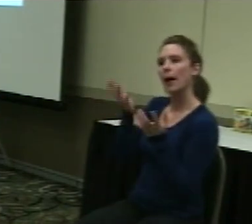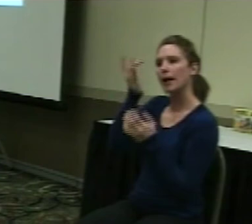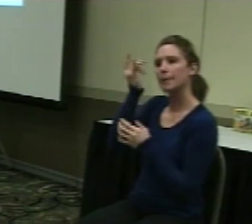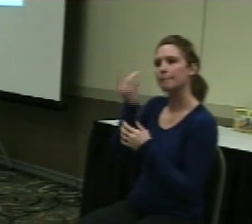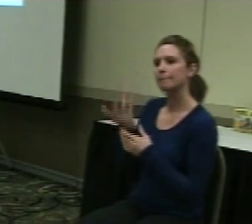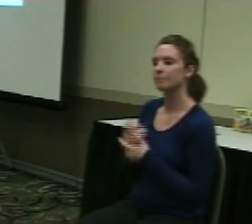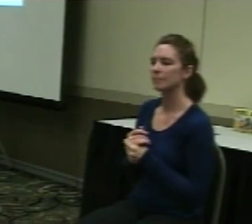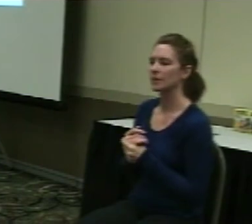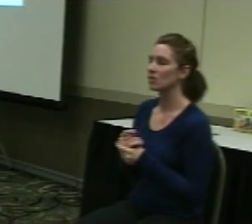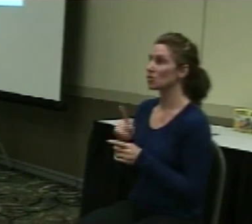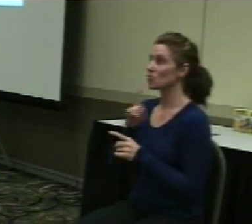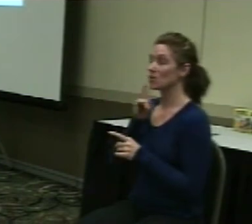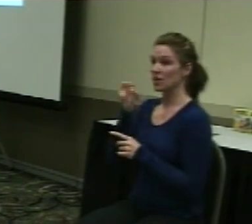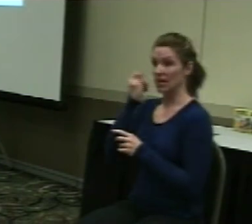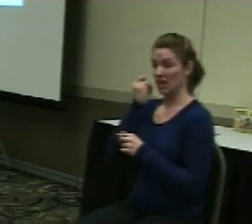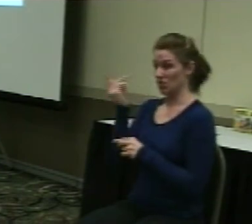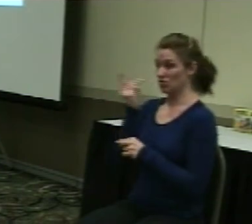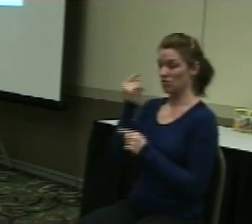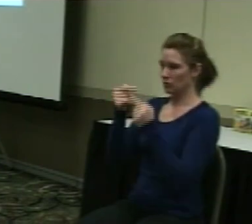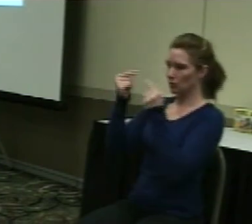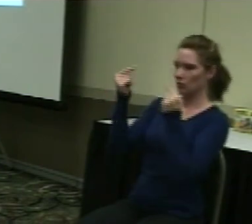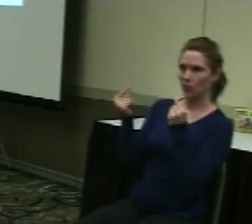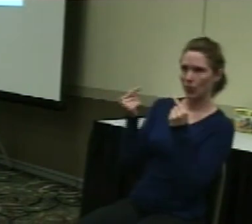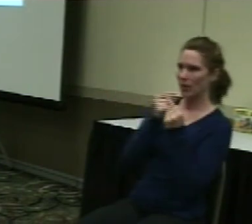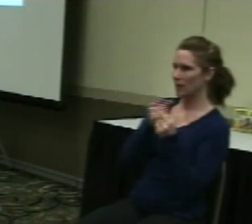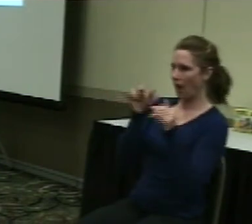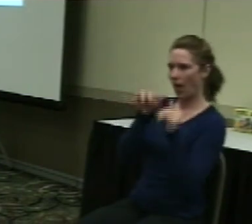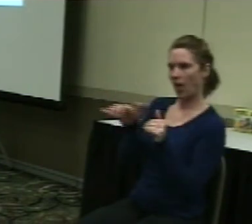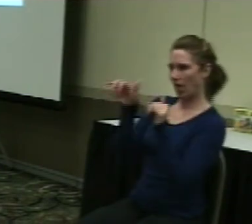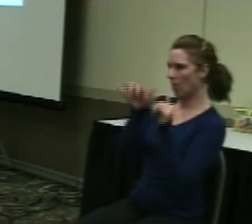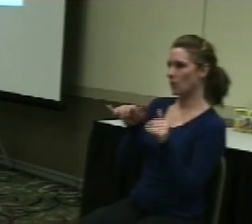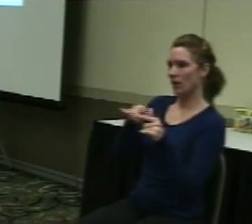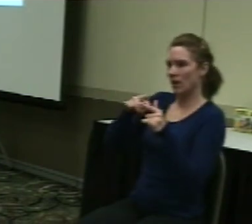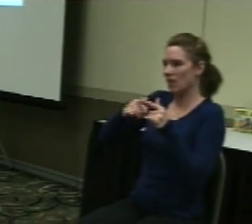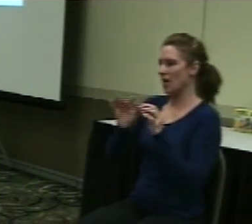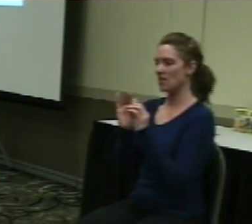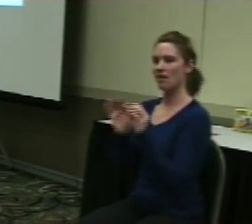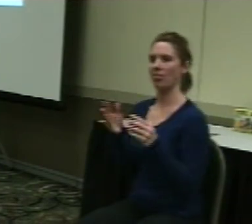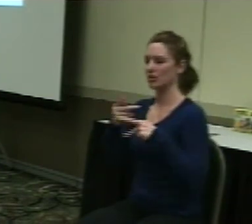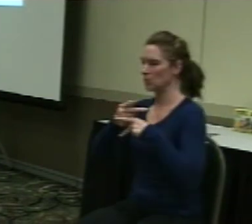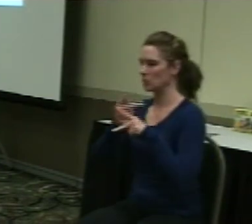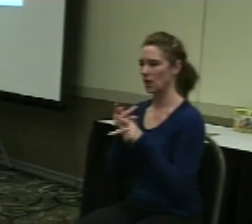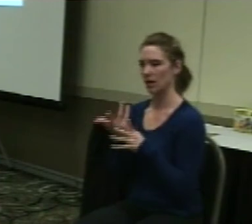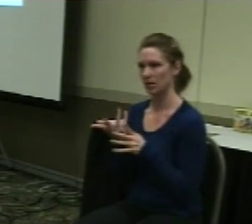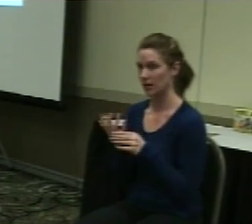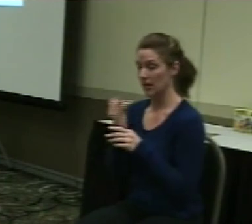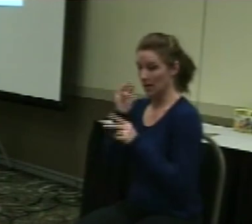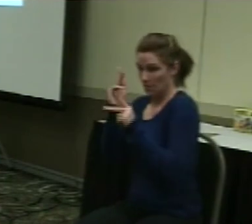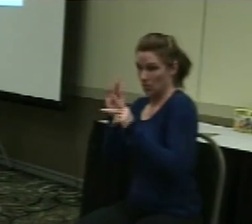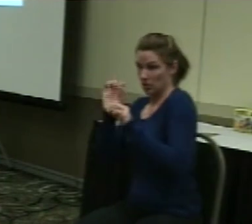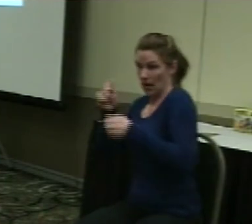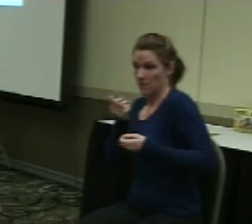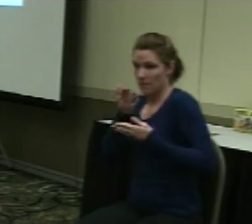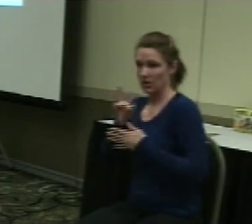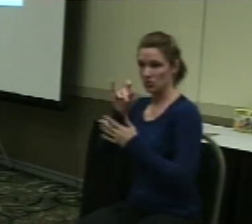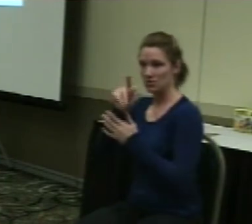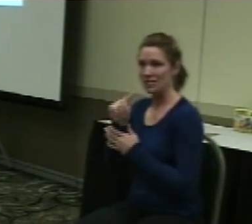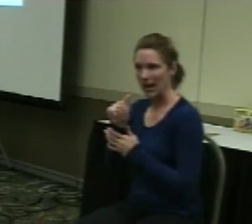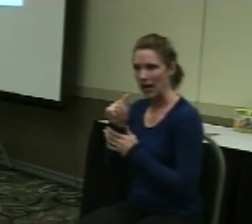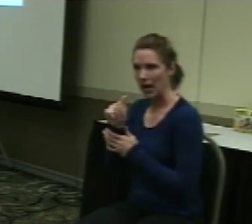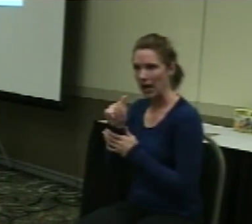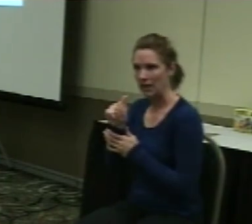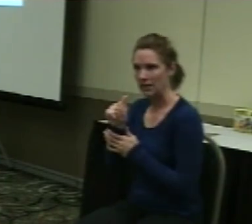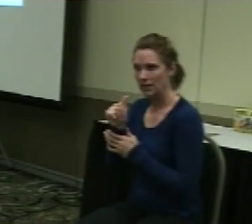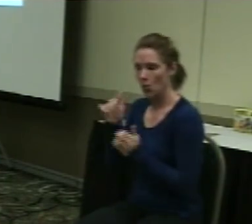done if both people are not on the same page, right? And then if the person can provide you data